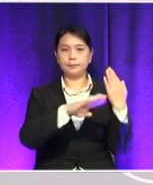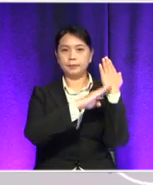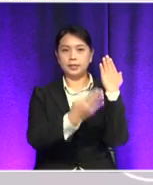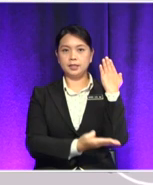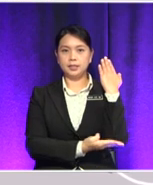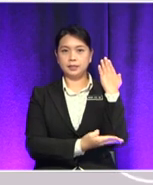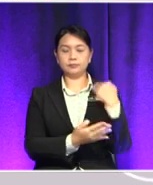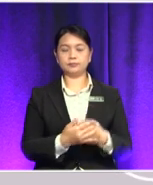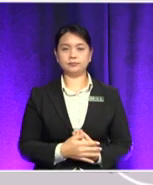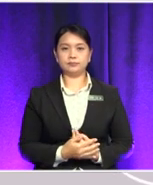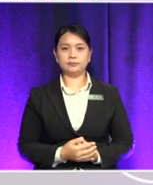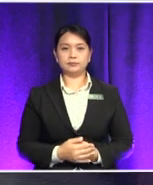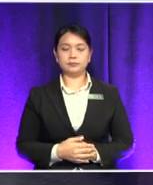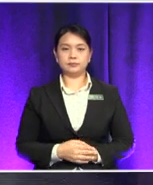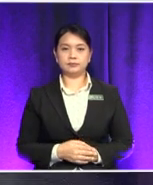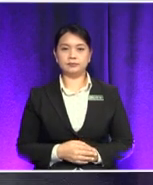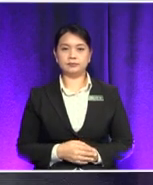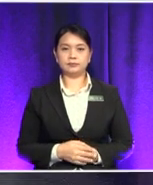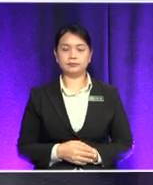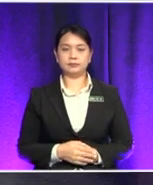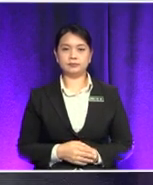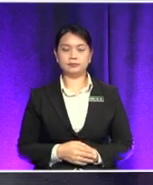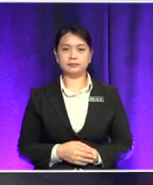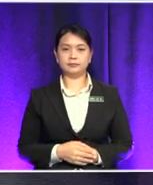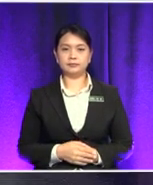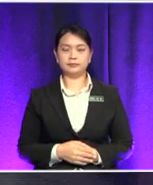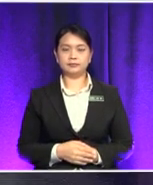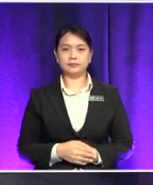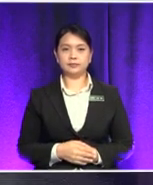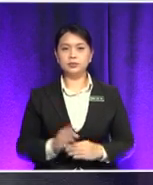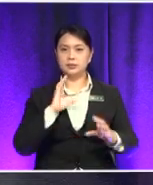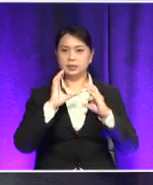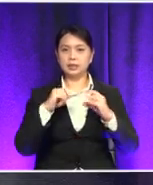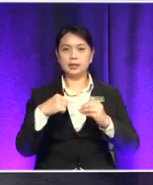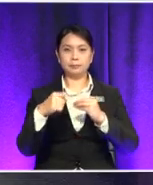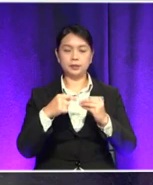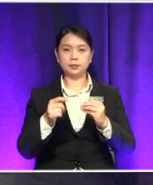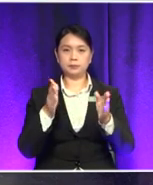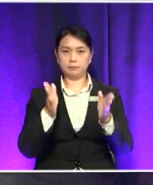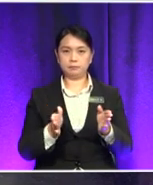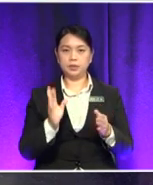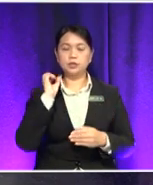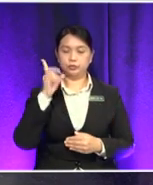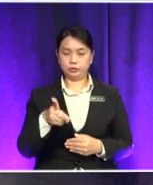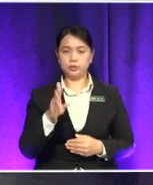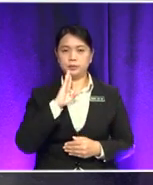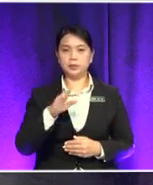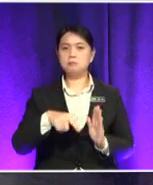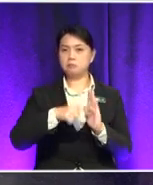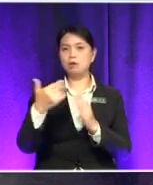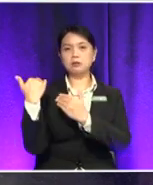Okay, so the responsibilities, right? So you said about people should be more responsible